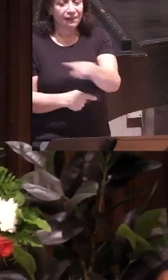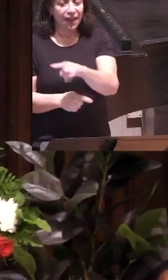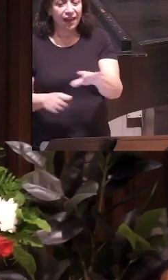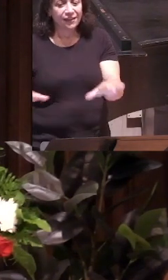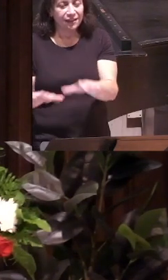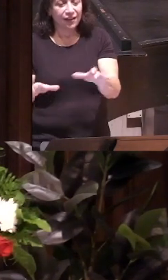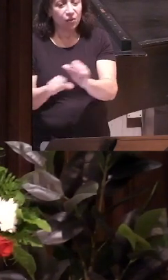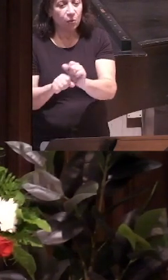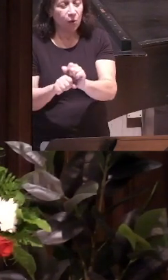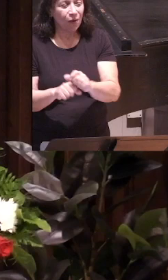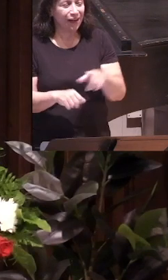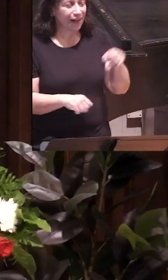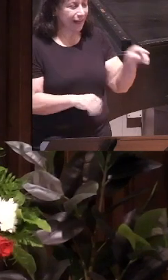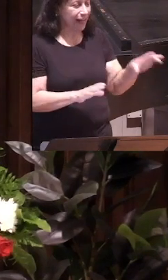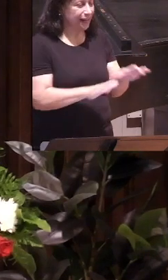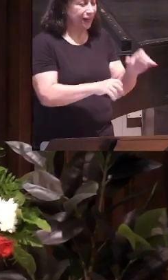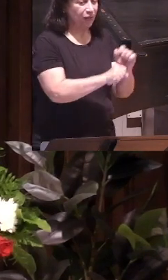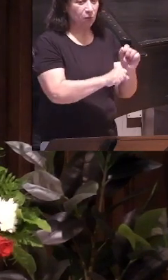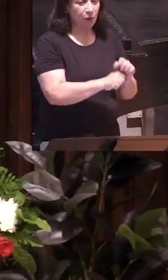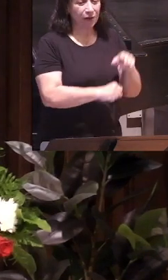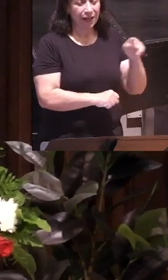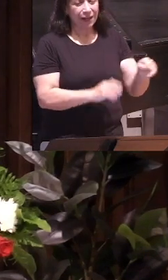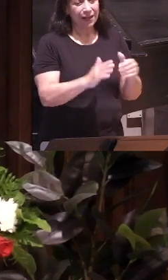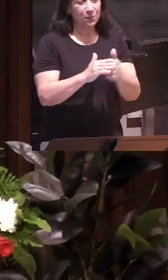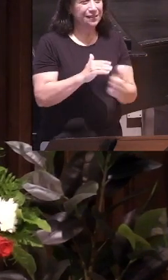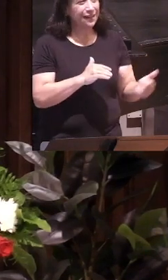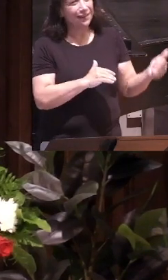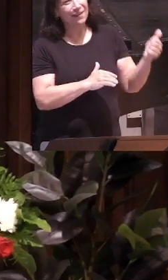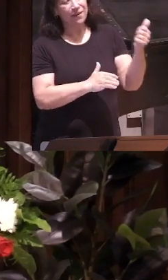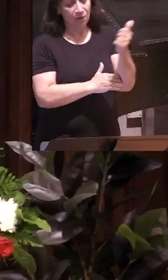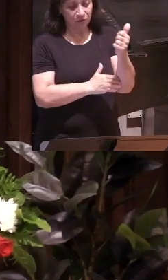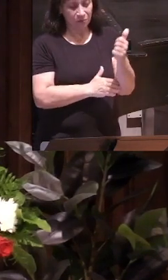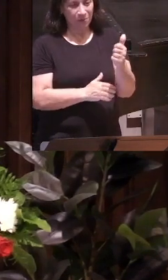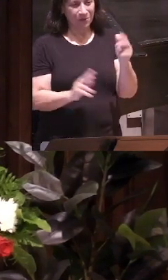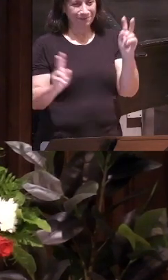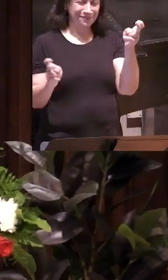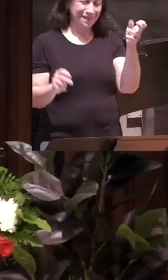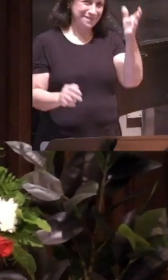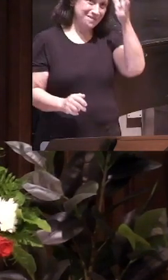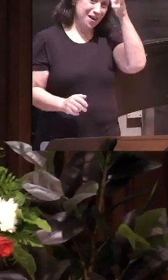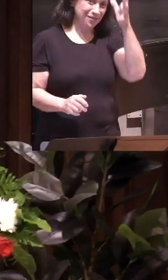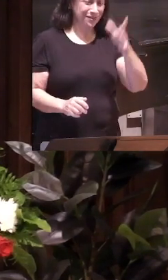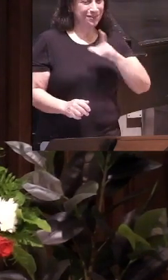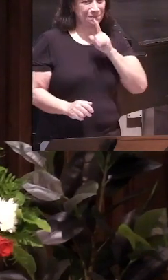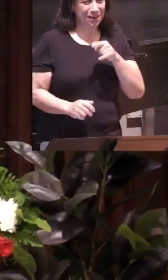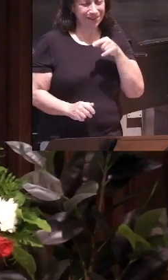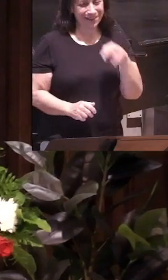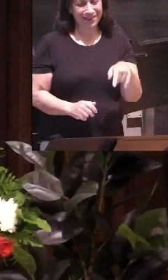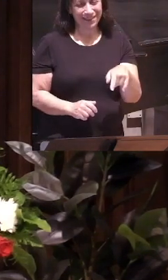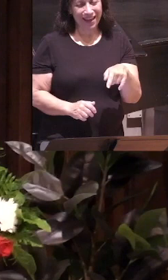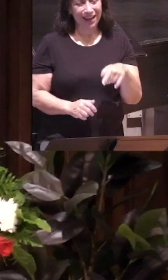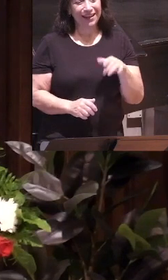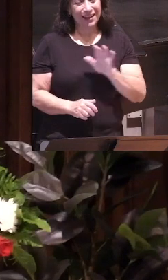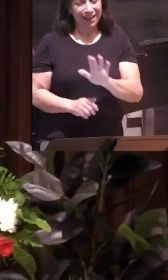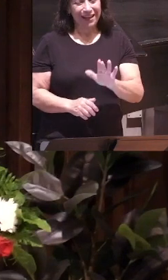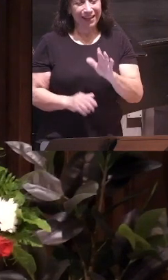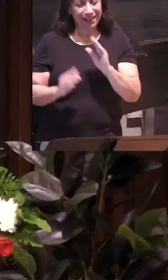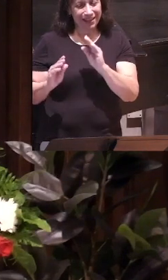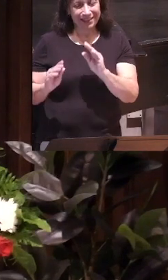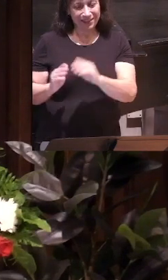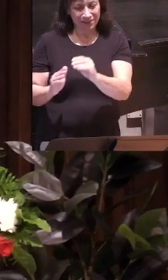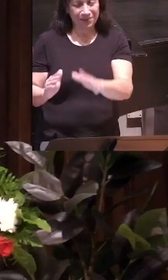he would become the ultimate sponsor to make sure that his proteges did great things. You